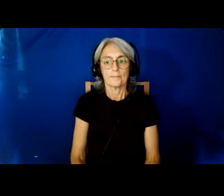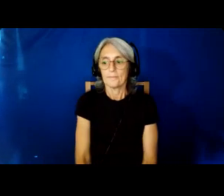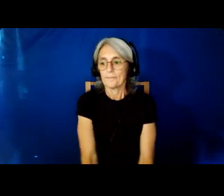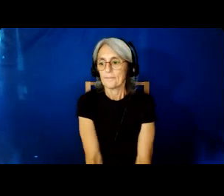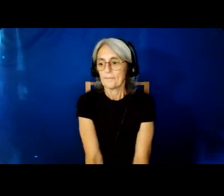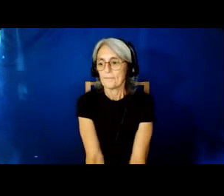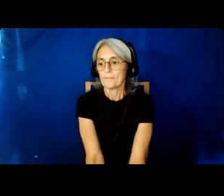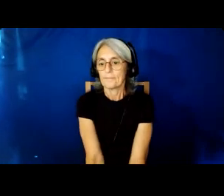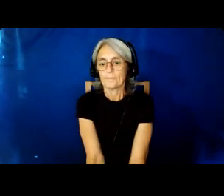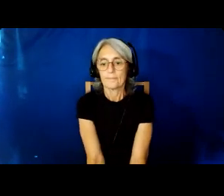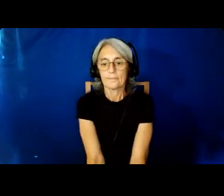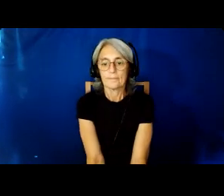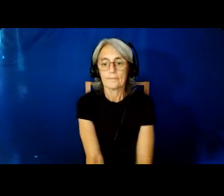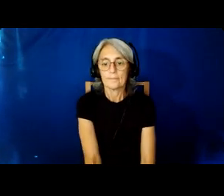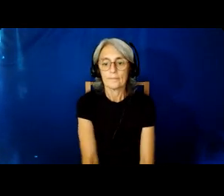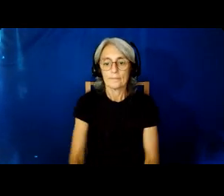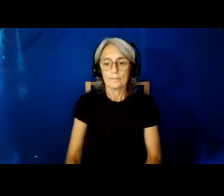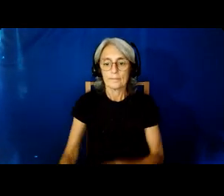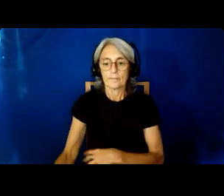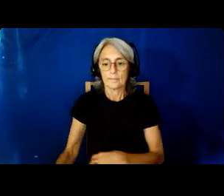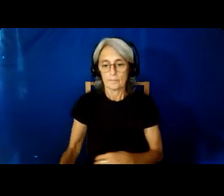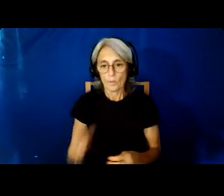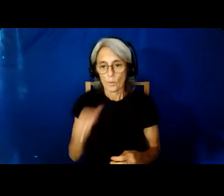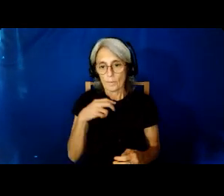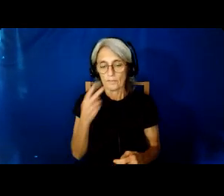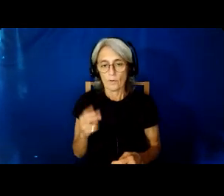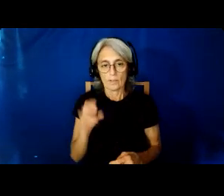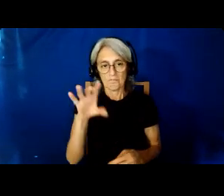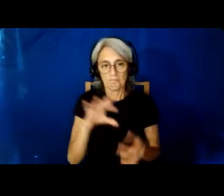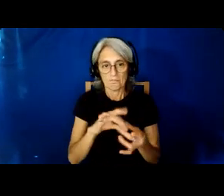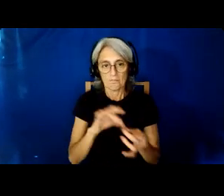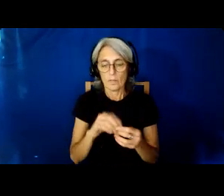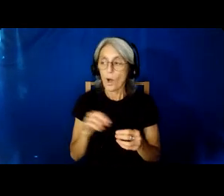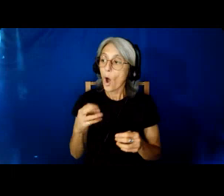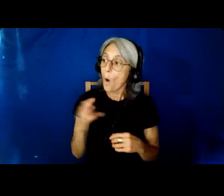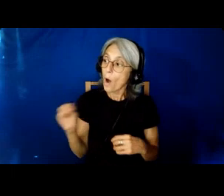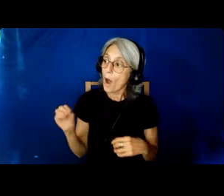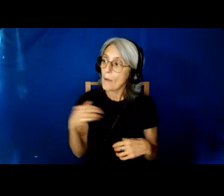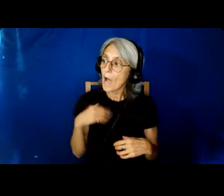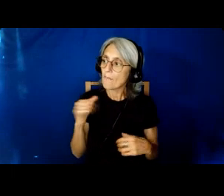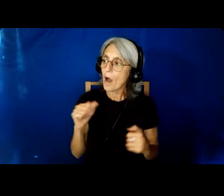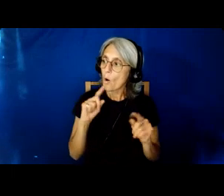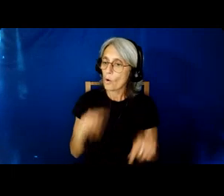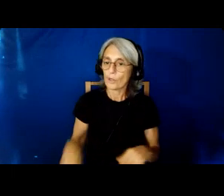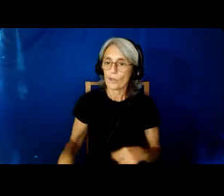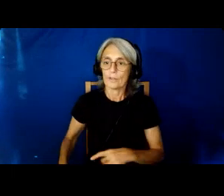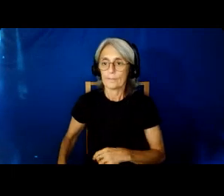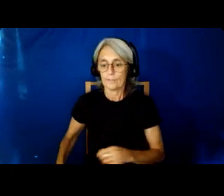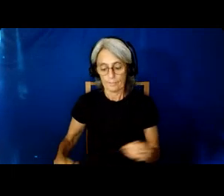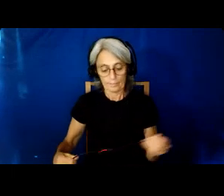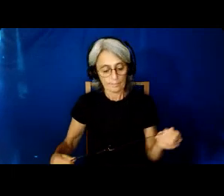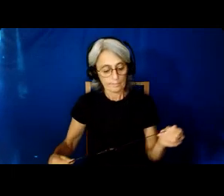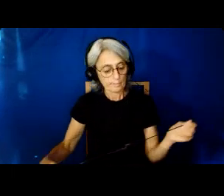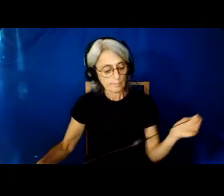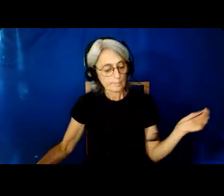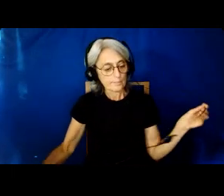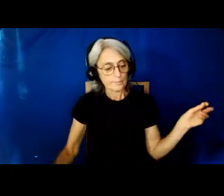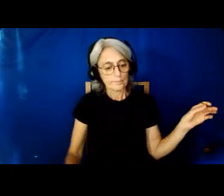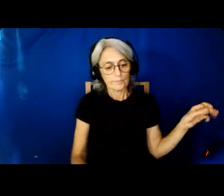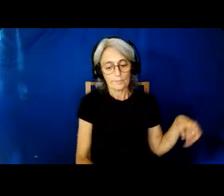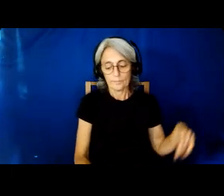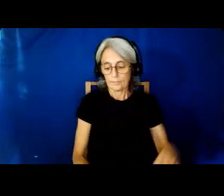All right. I do have a quick comment. I have an order here. Oh, So I'm going to there's go something else. to Commissioner